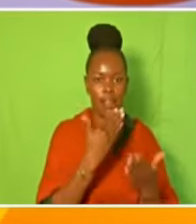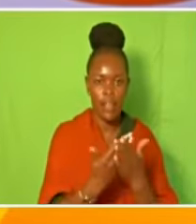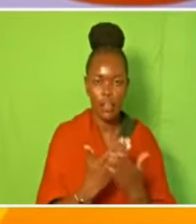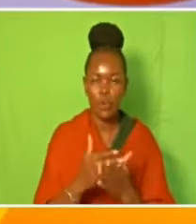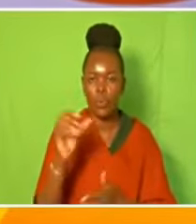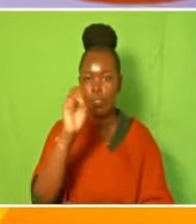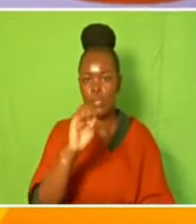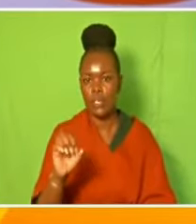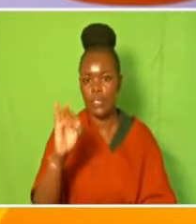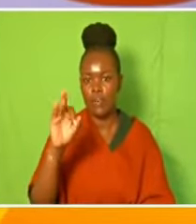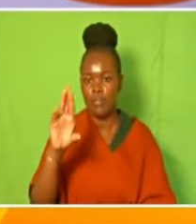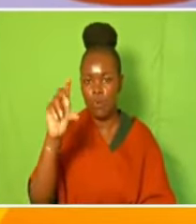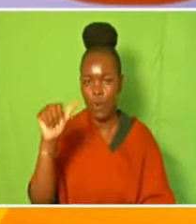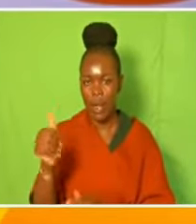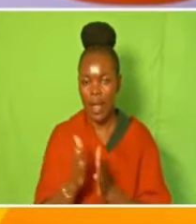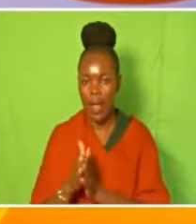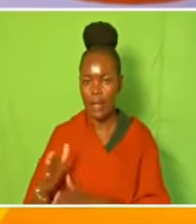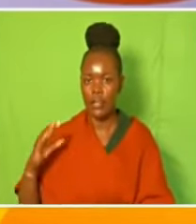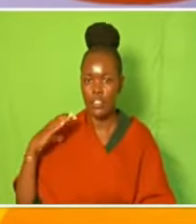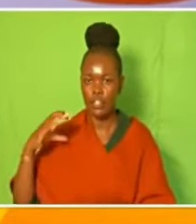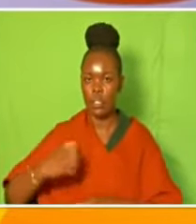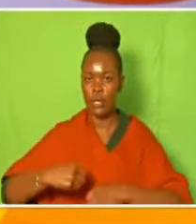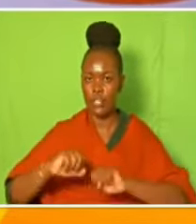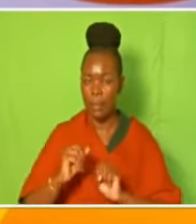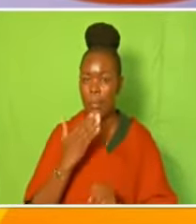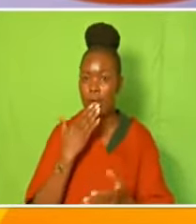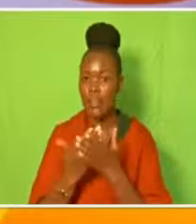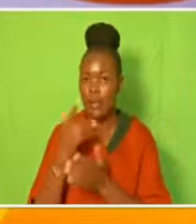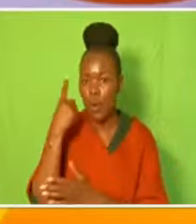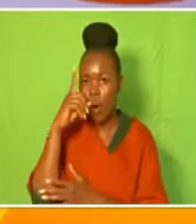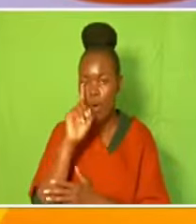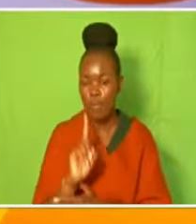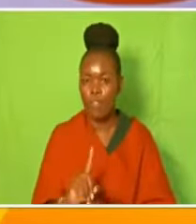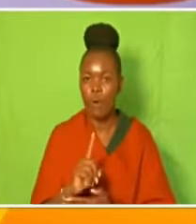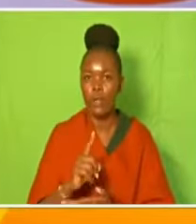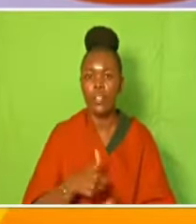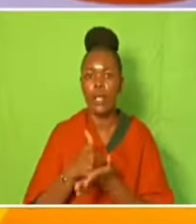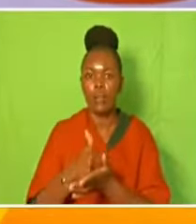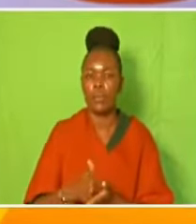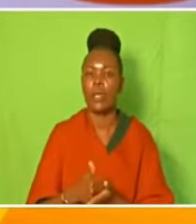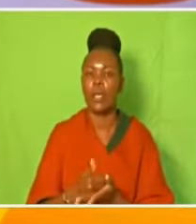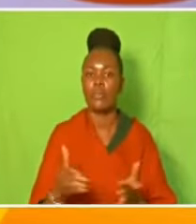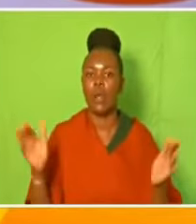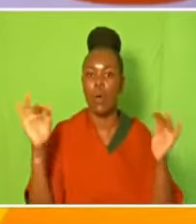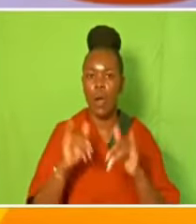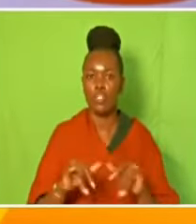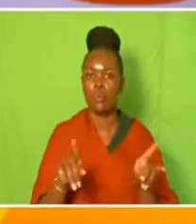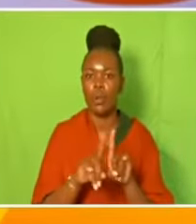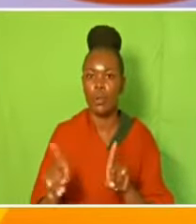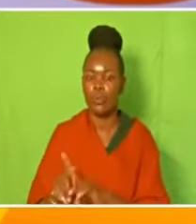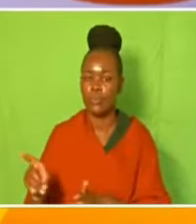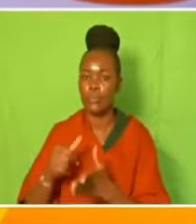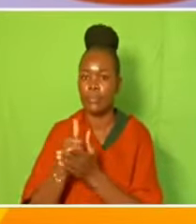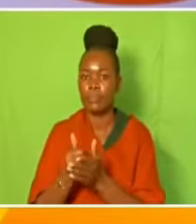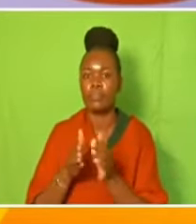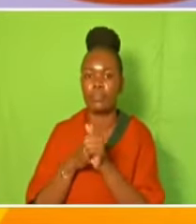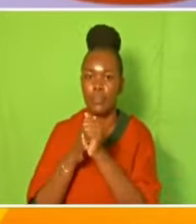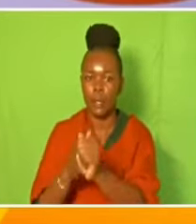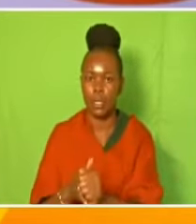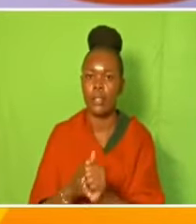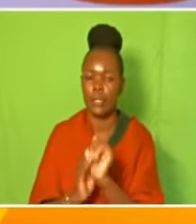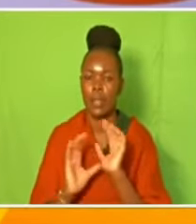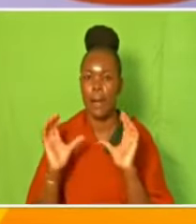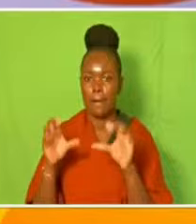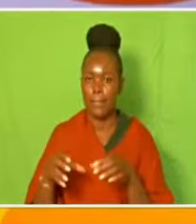Bwana Sifuna na chairman wetu kwa kufacilitate kwa WhatsApp zetu na kuchangia kuonekana mwelekeo